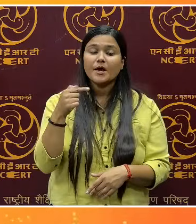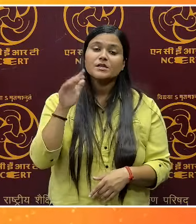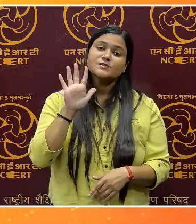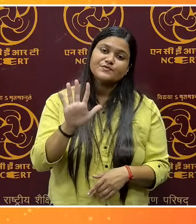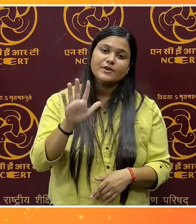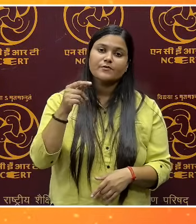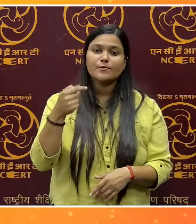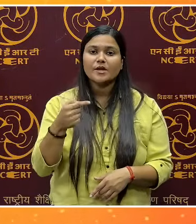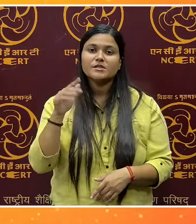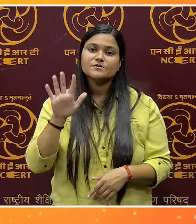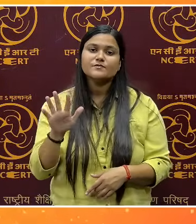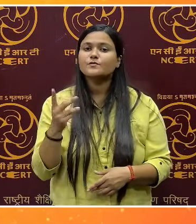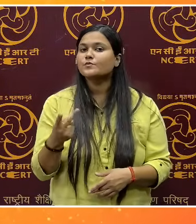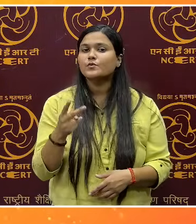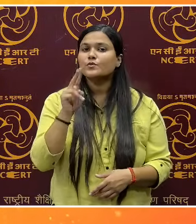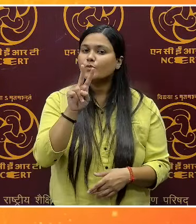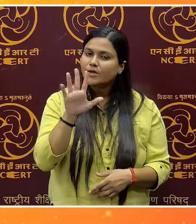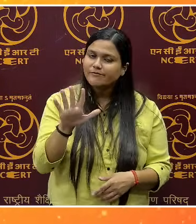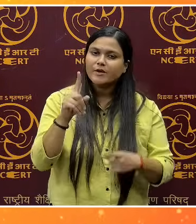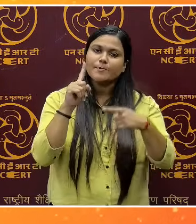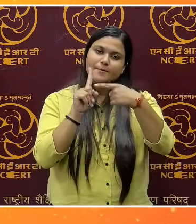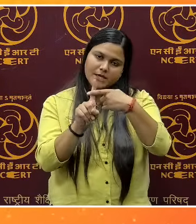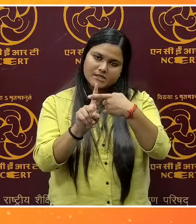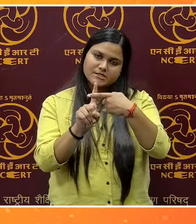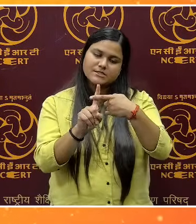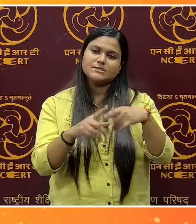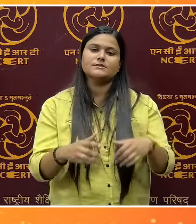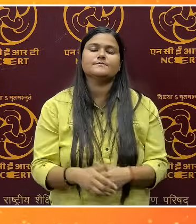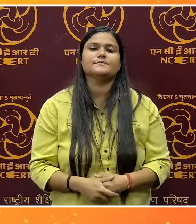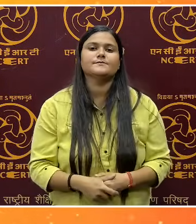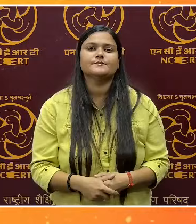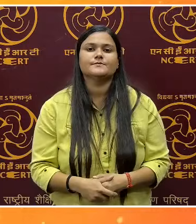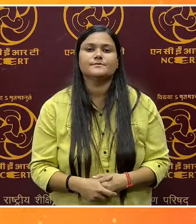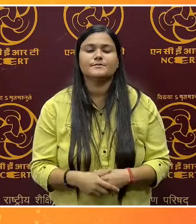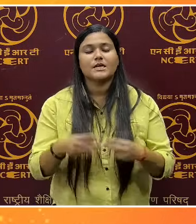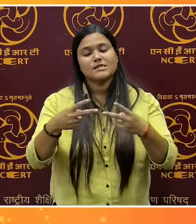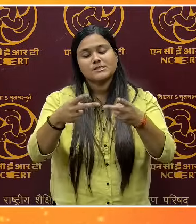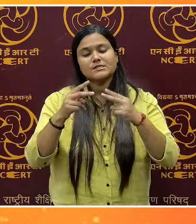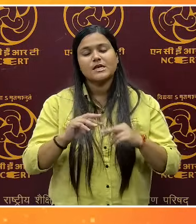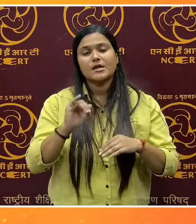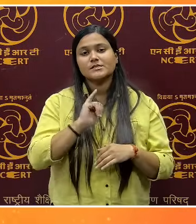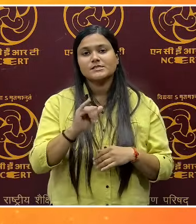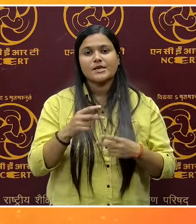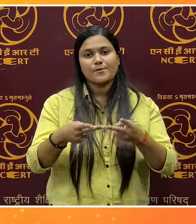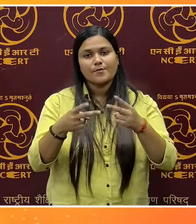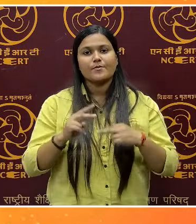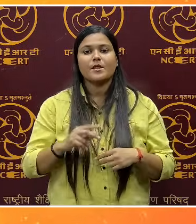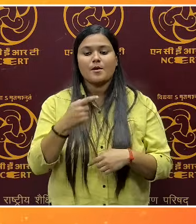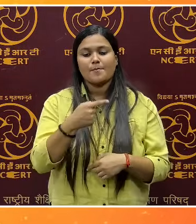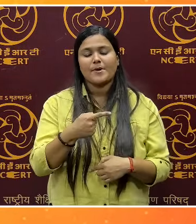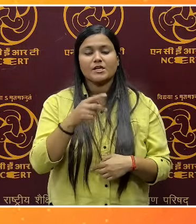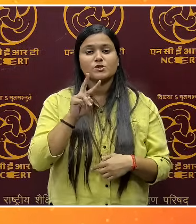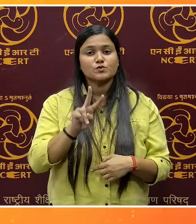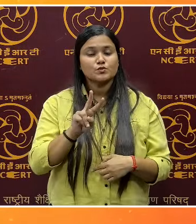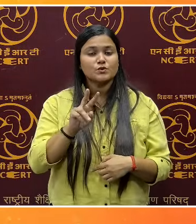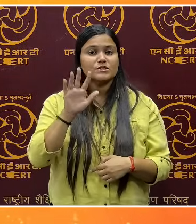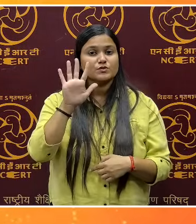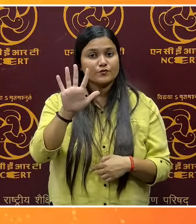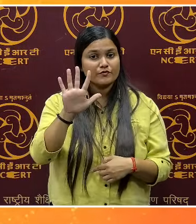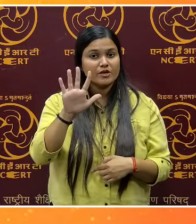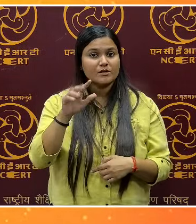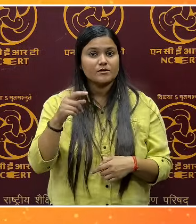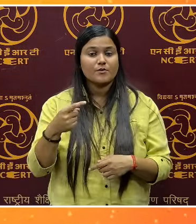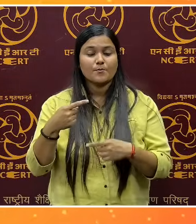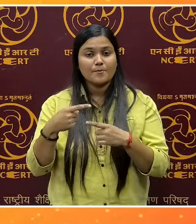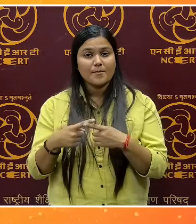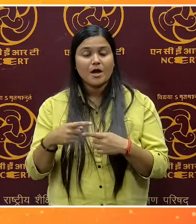25. So, we will have a positive value 225. Okay. Likewise, you see here minus 2 raised to 5 into minus 10 raised